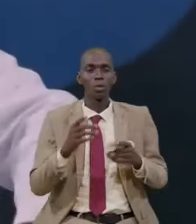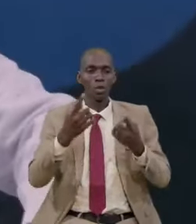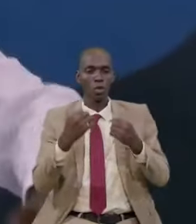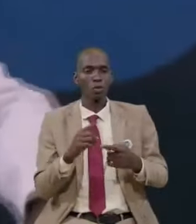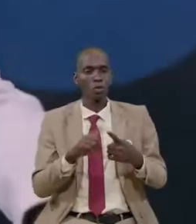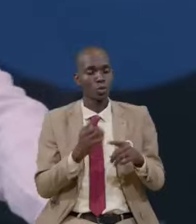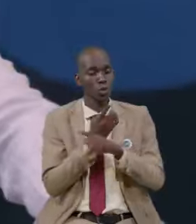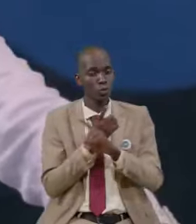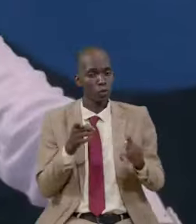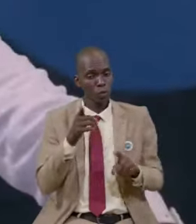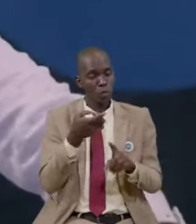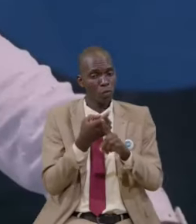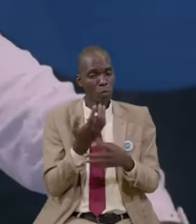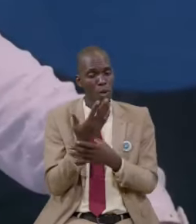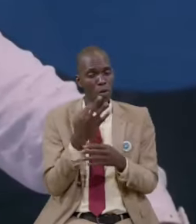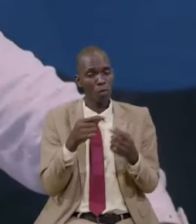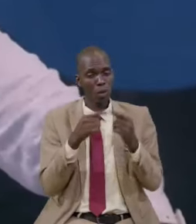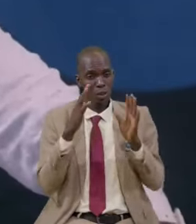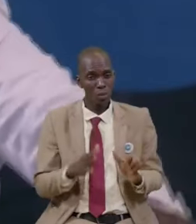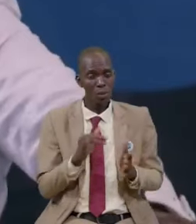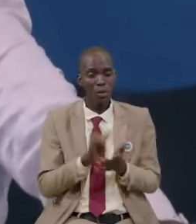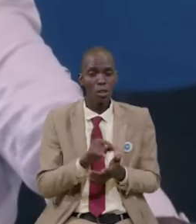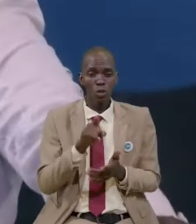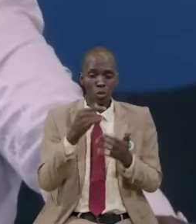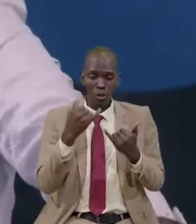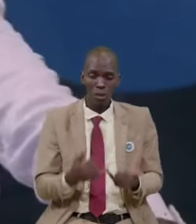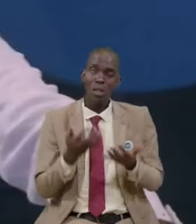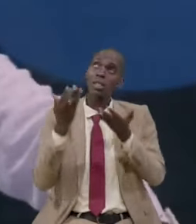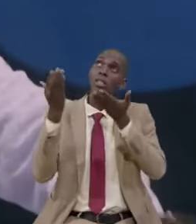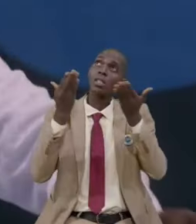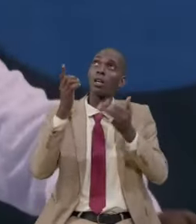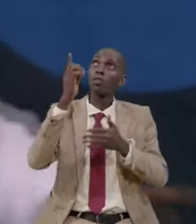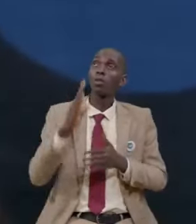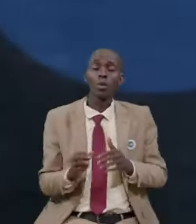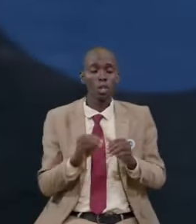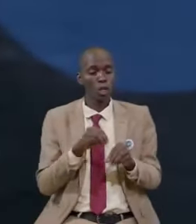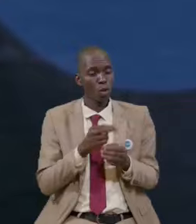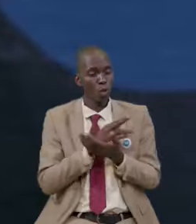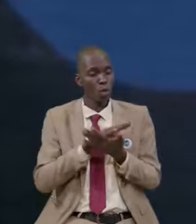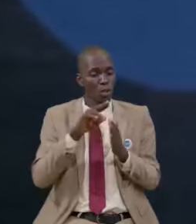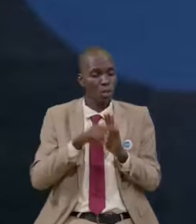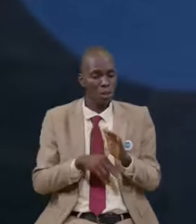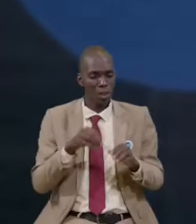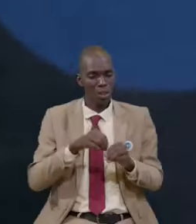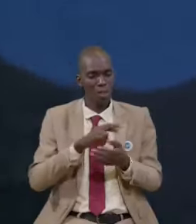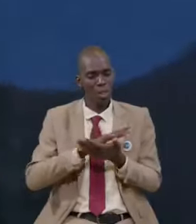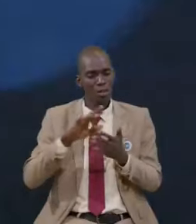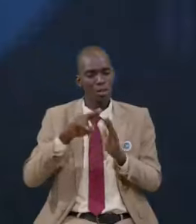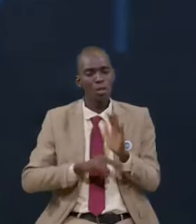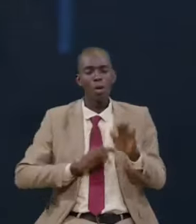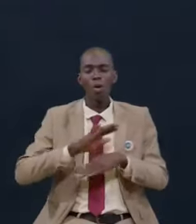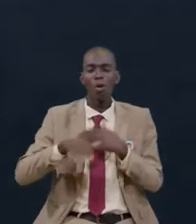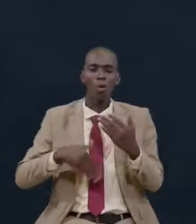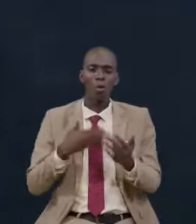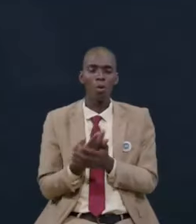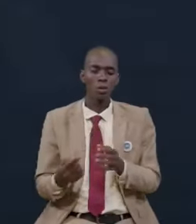without fear in holiness and righteousness before him all the days of your life. You